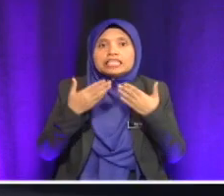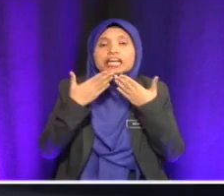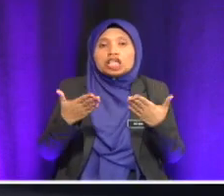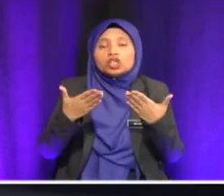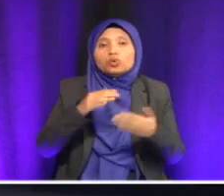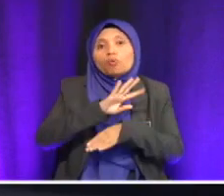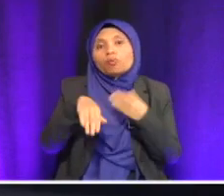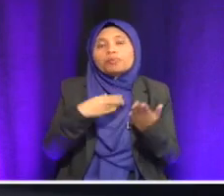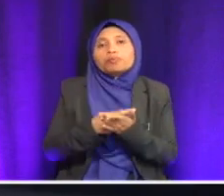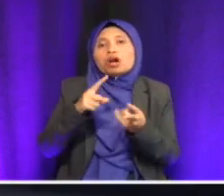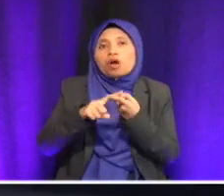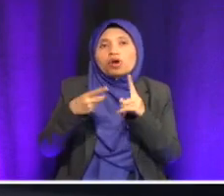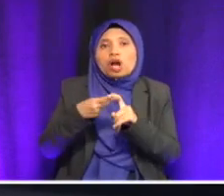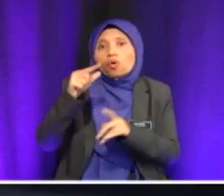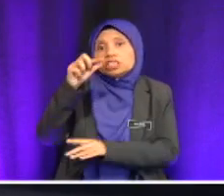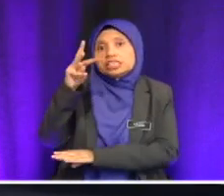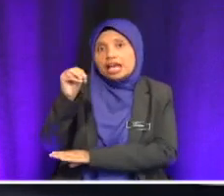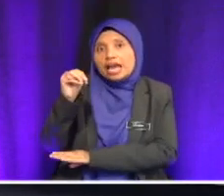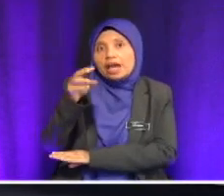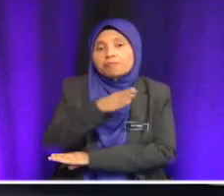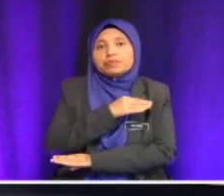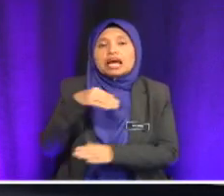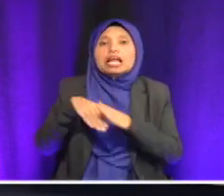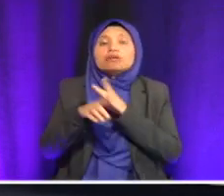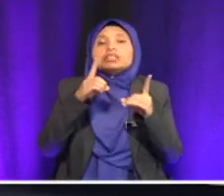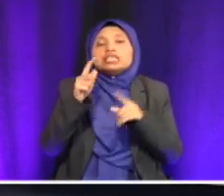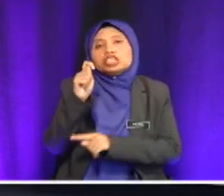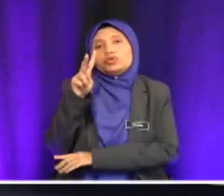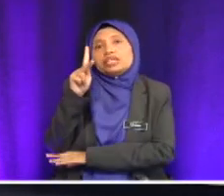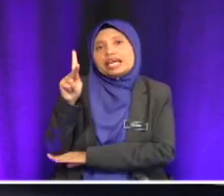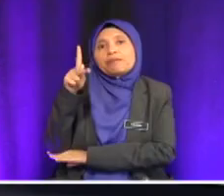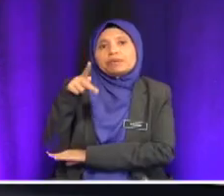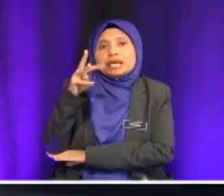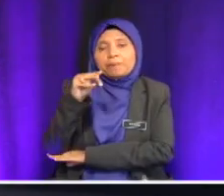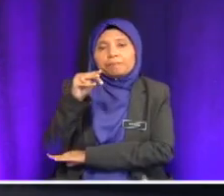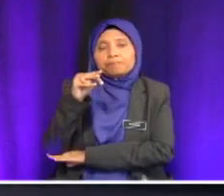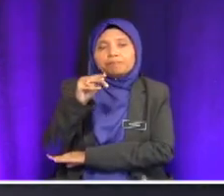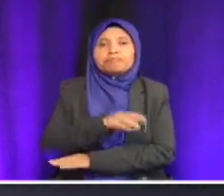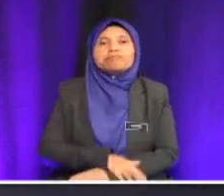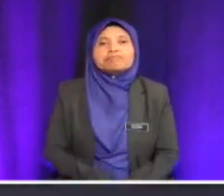And that is all for today. We will see you again only on EduwebTV KPM. Bye, everyone.